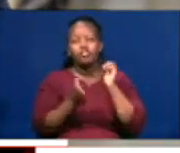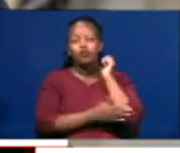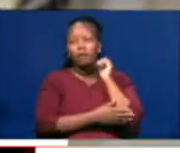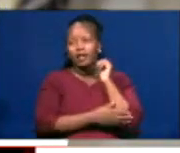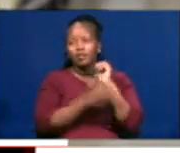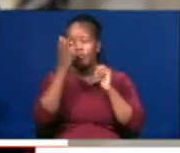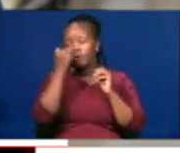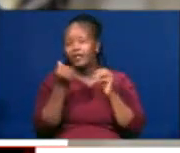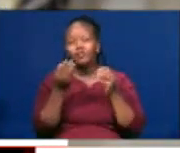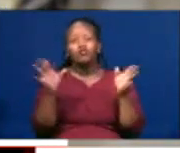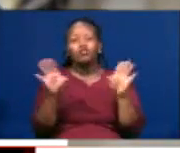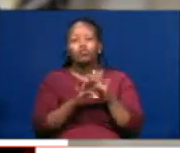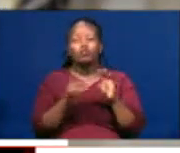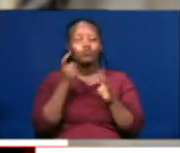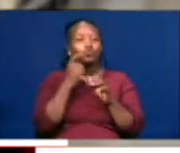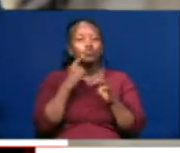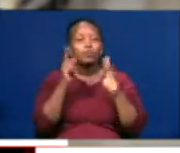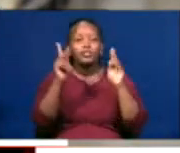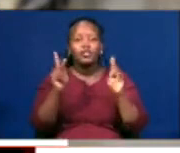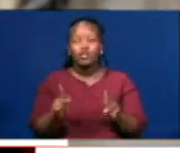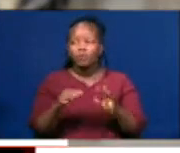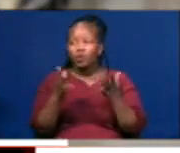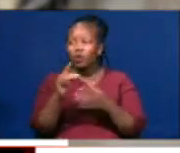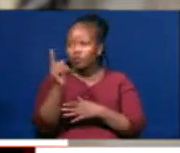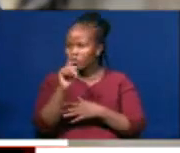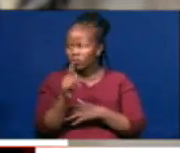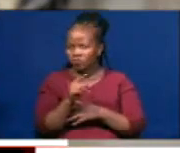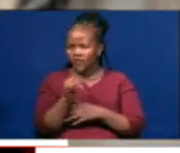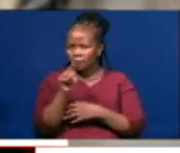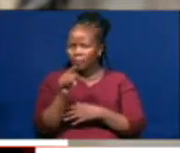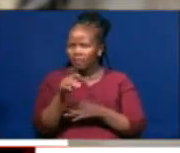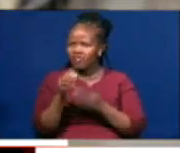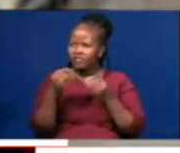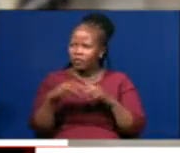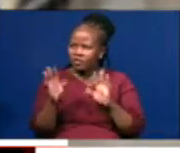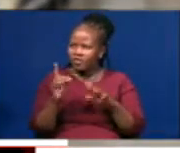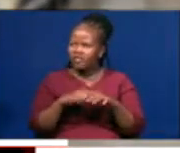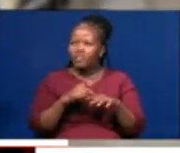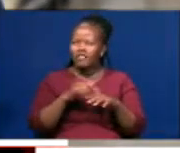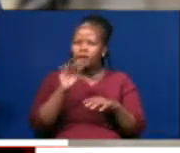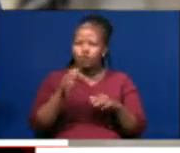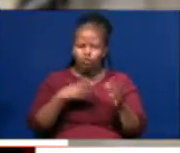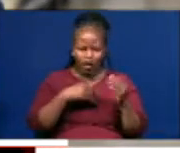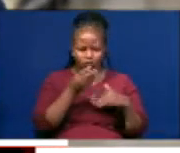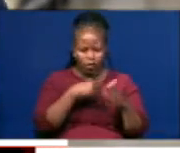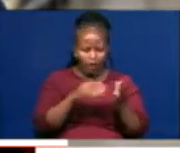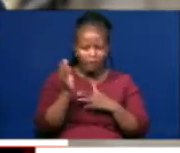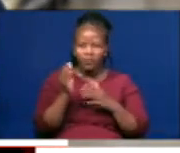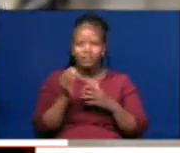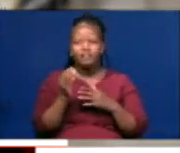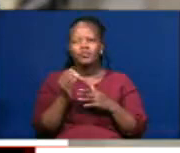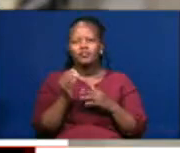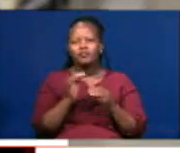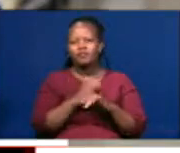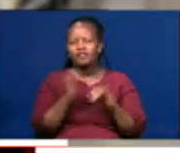stores, during a month. That loss, where we already have bought fresh goods and all that, is unfortunate, and we'll not